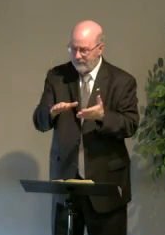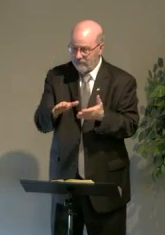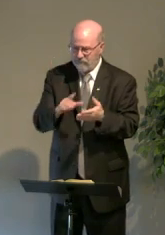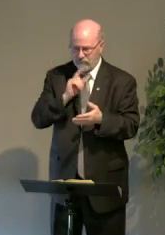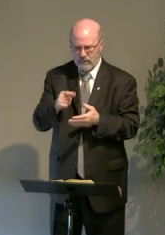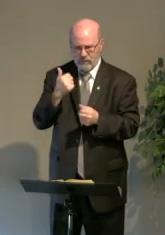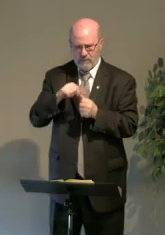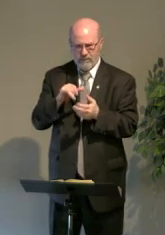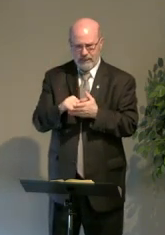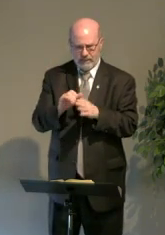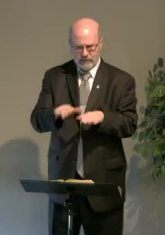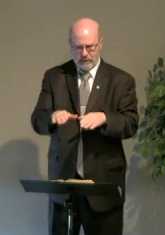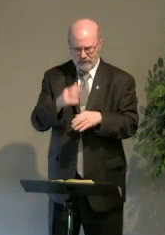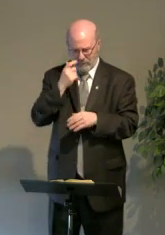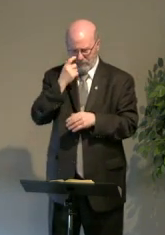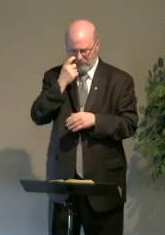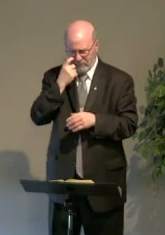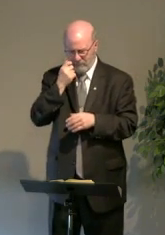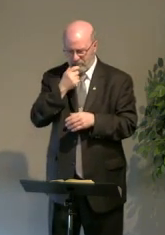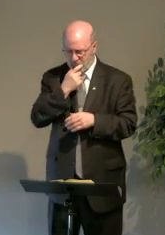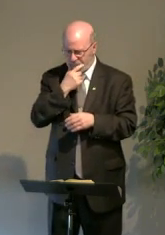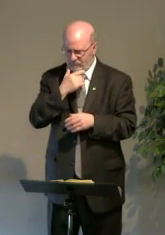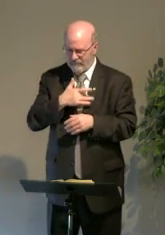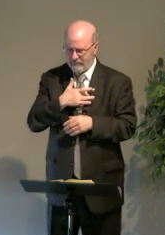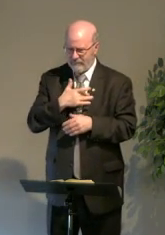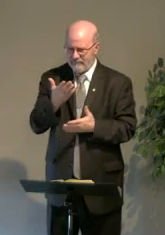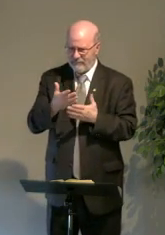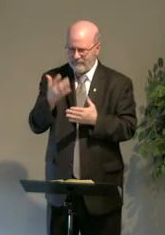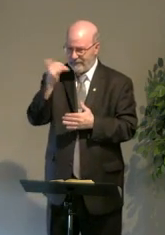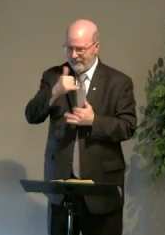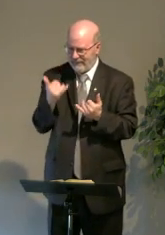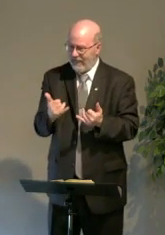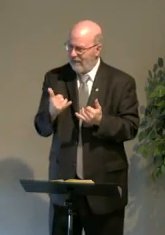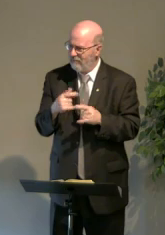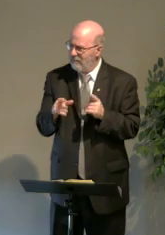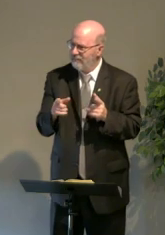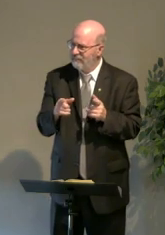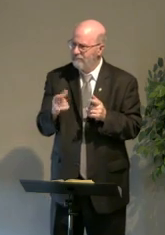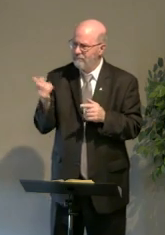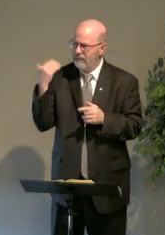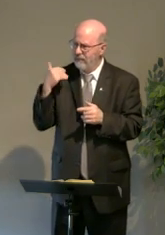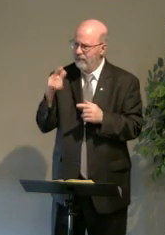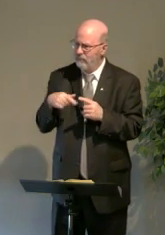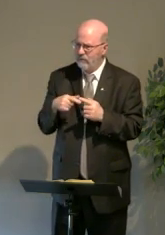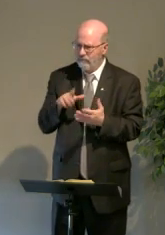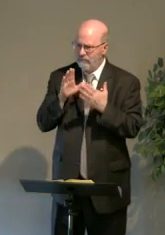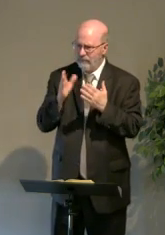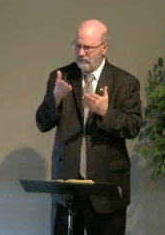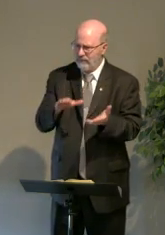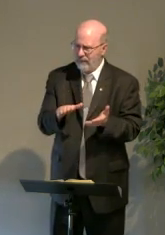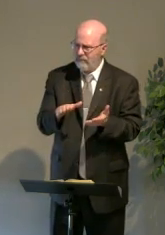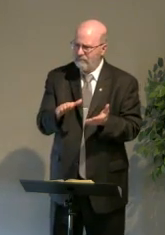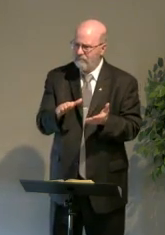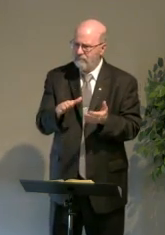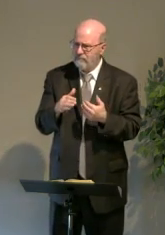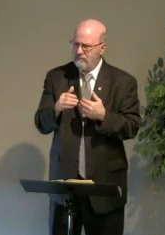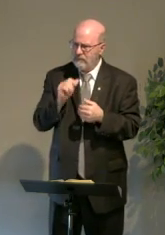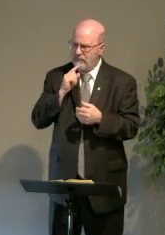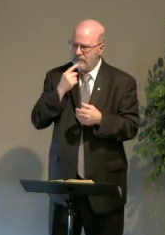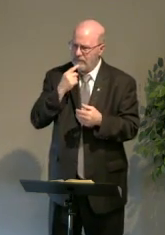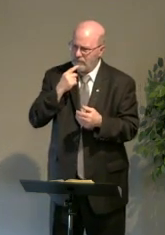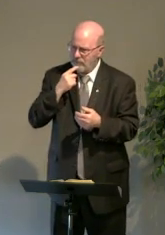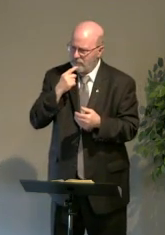real. I remember that as a child, and it seems maybe a bit silly now, but back then when you were faced with death, and it was a serious thing,